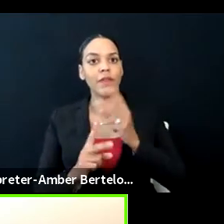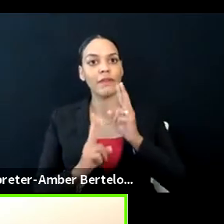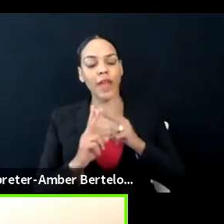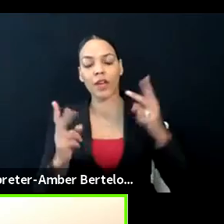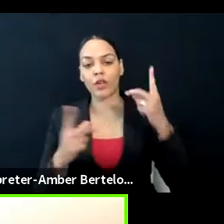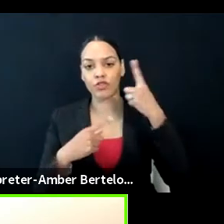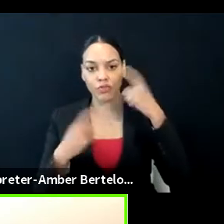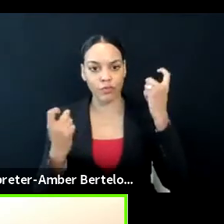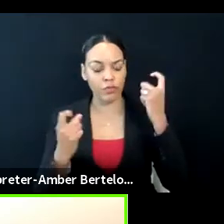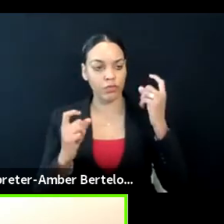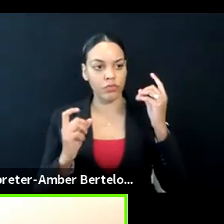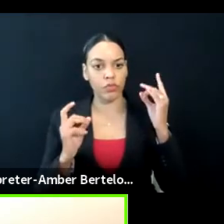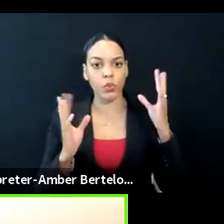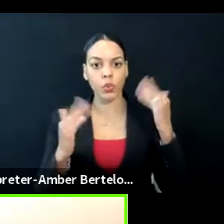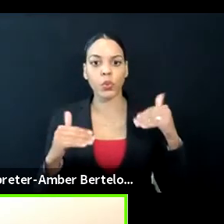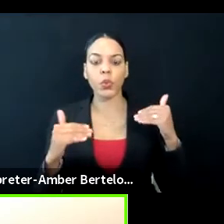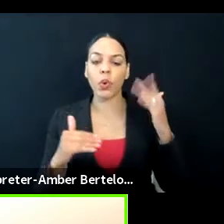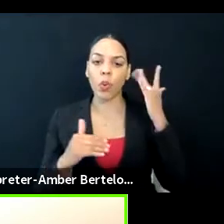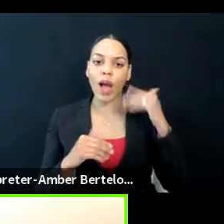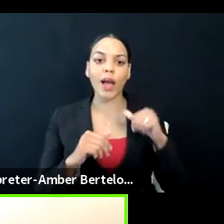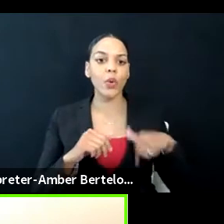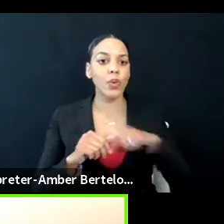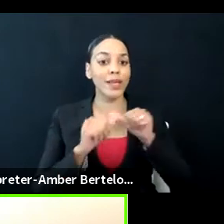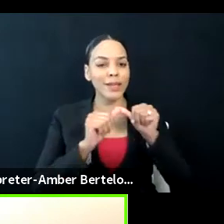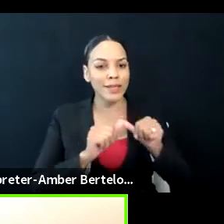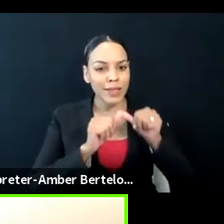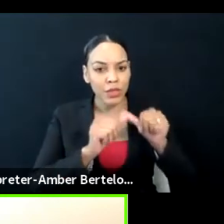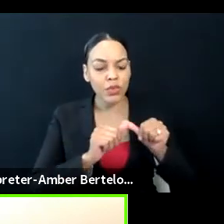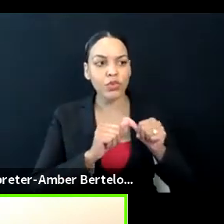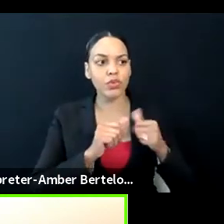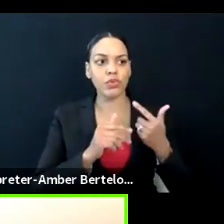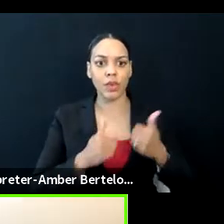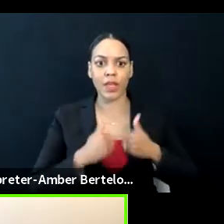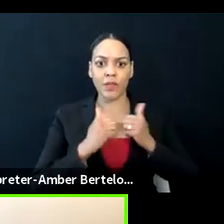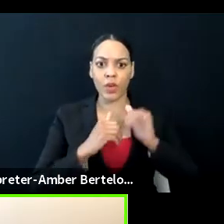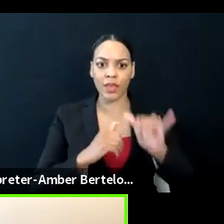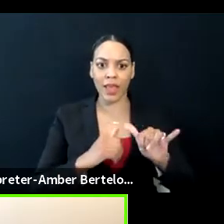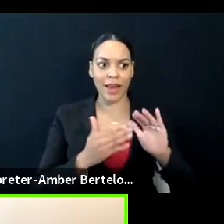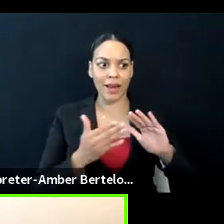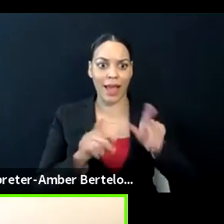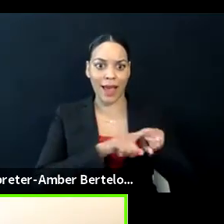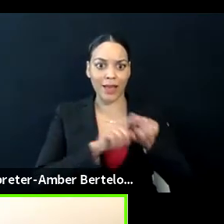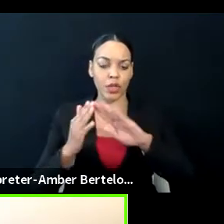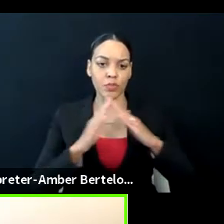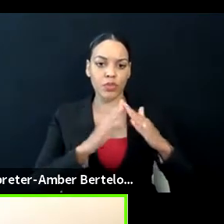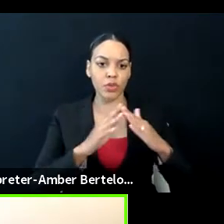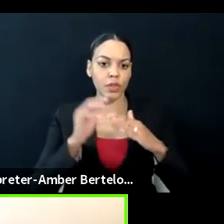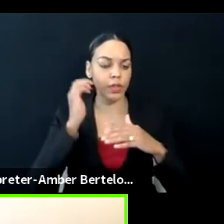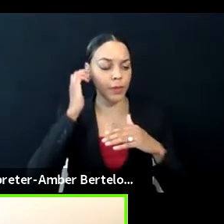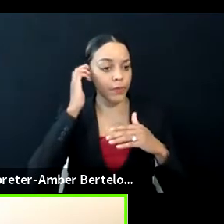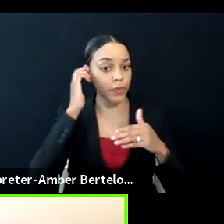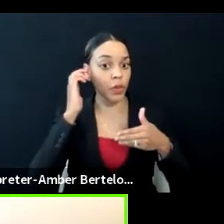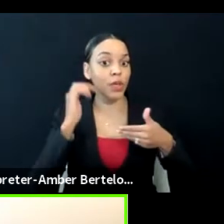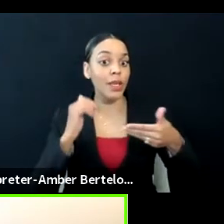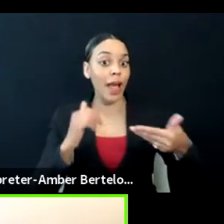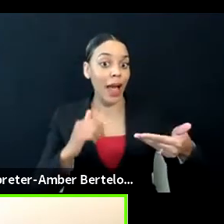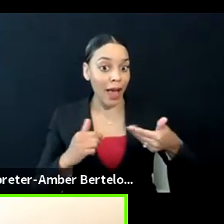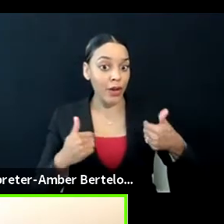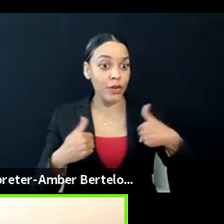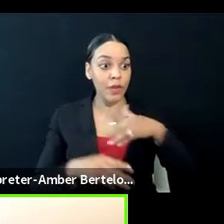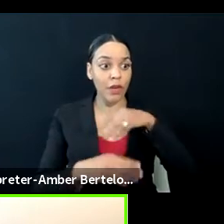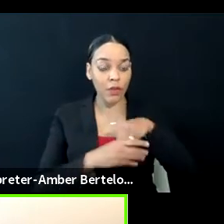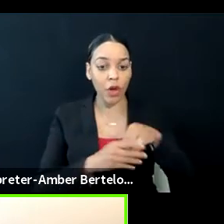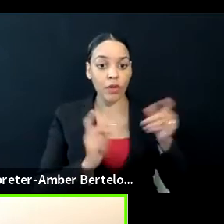live with as a community. And one of the concerns I had about it, even when I was hired to direct it, and I